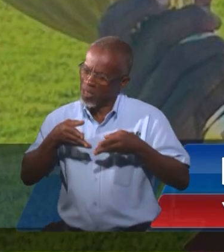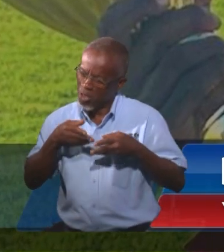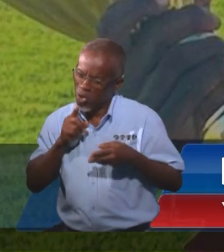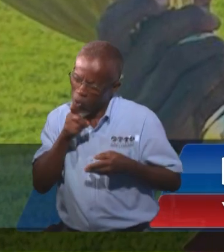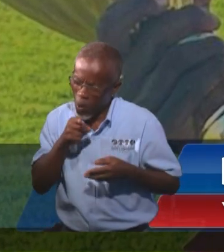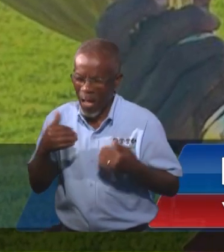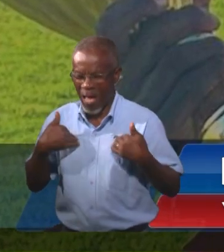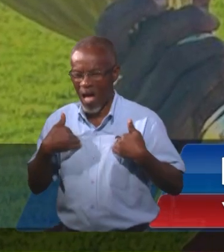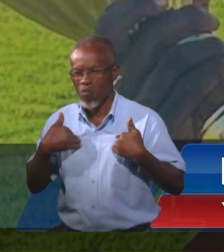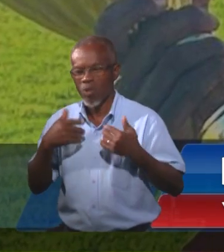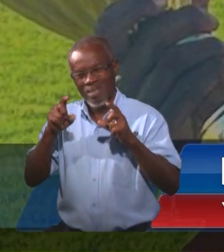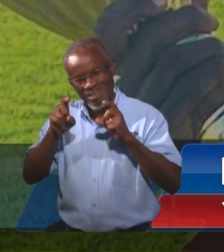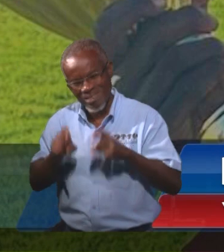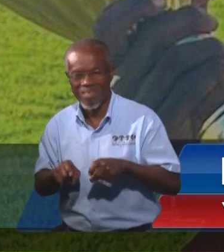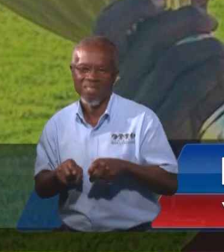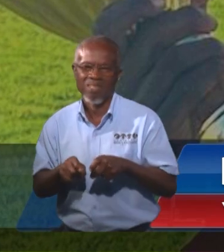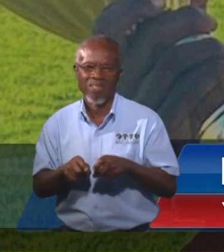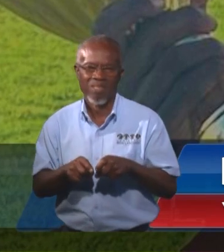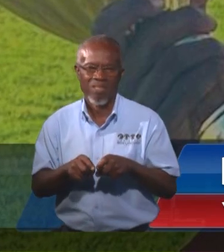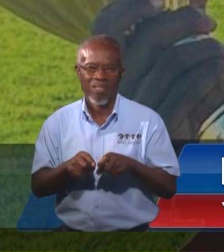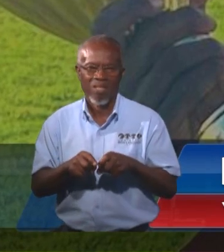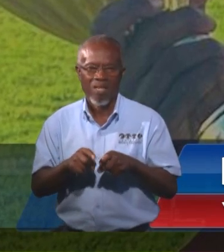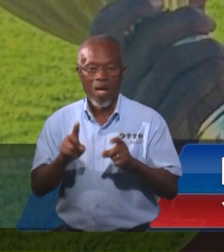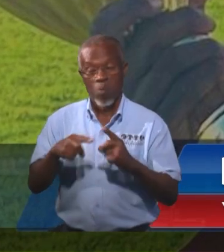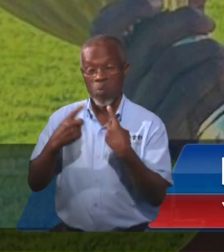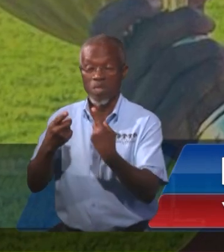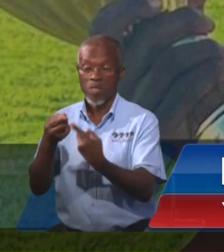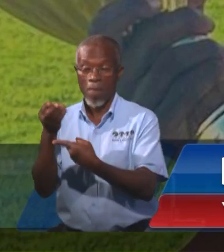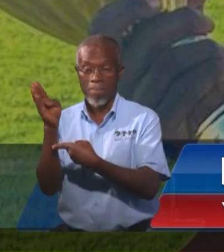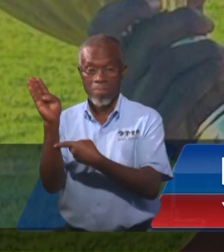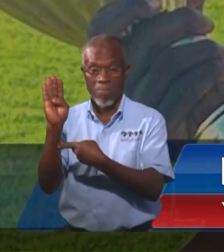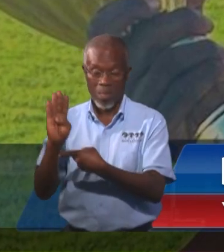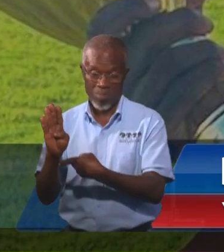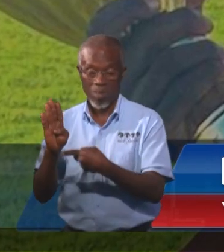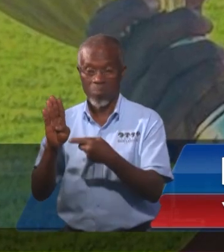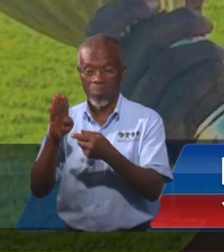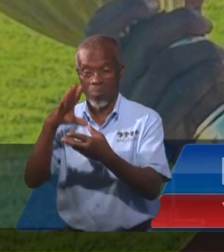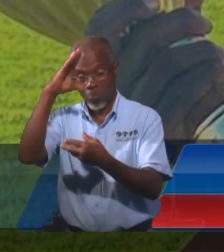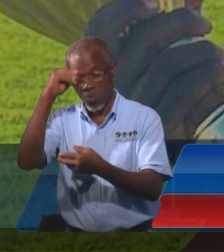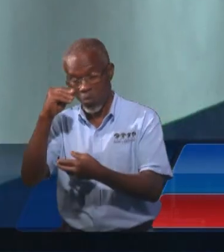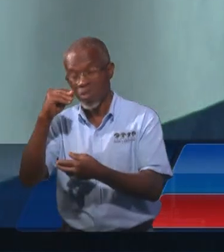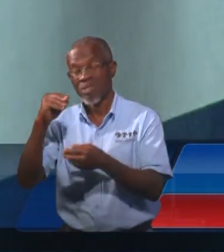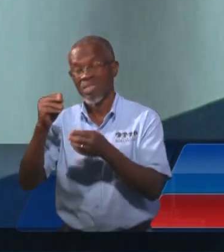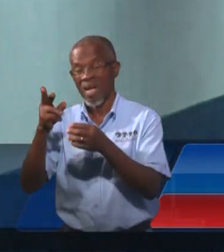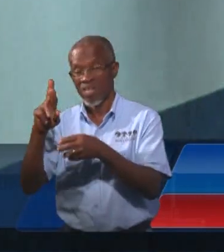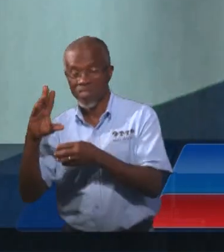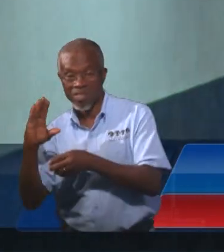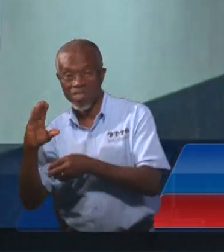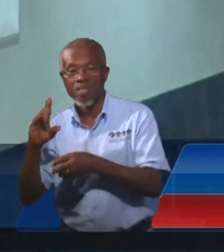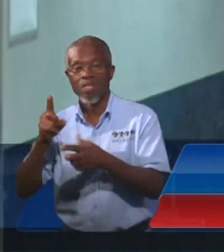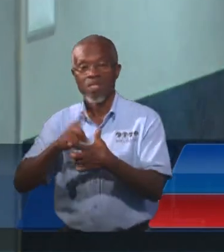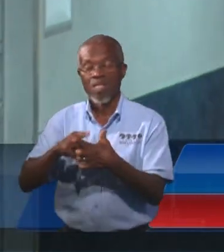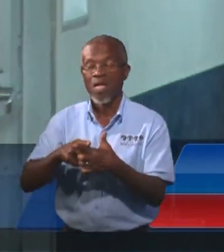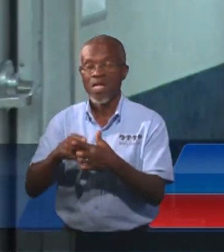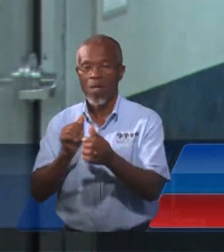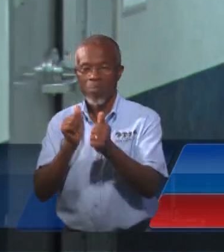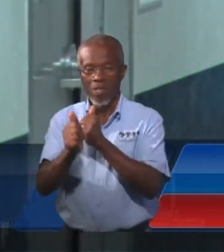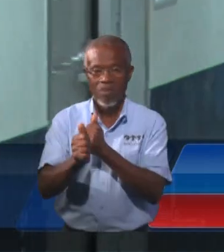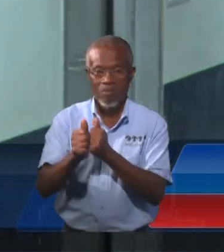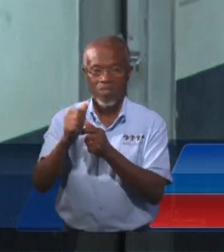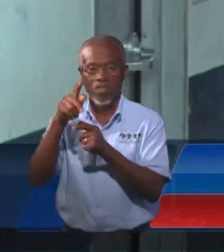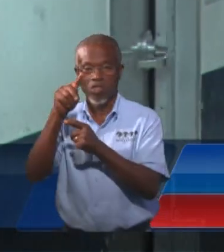needed. I went to Belmont Boys RC for my 7 years, and then I passed for Trinity College